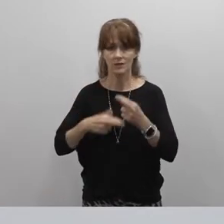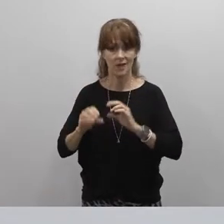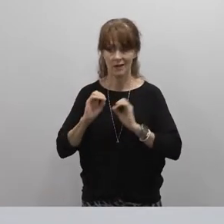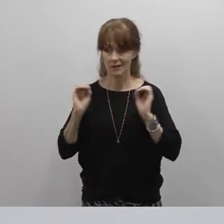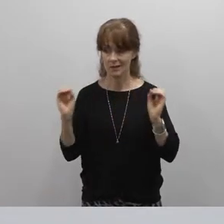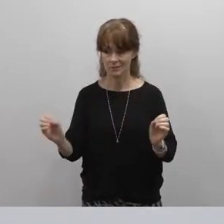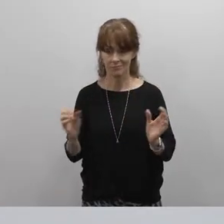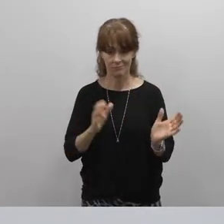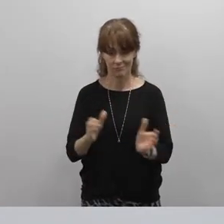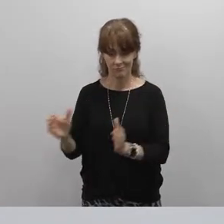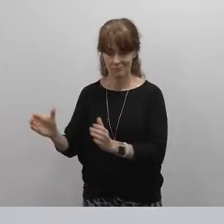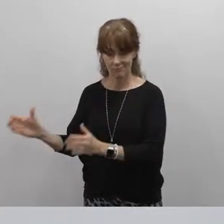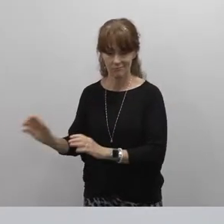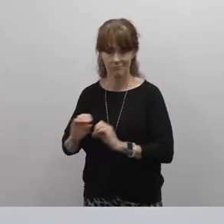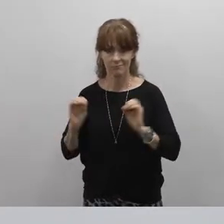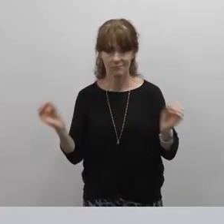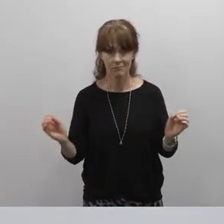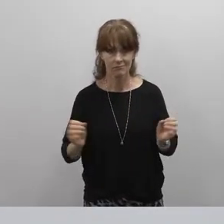all.